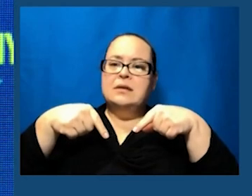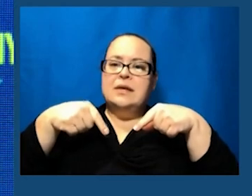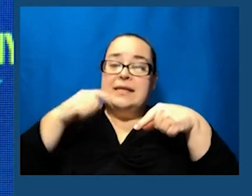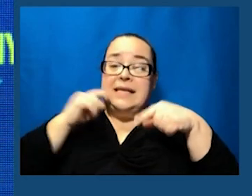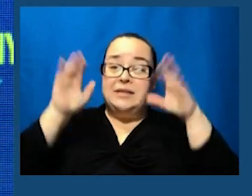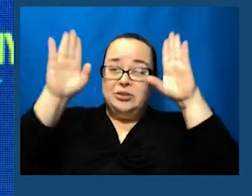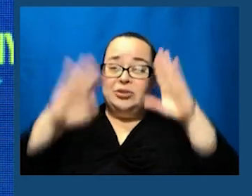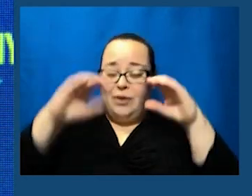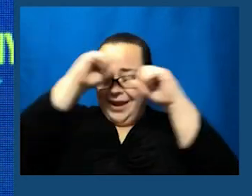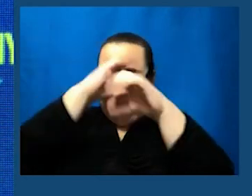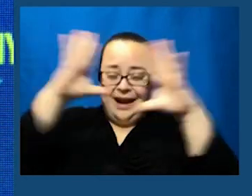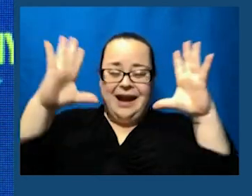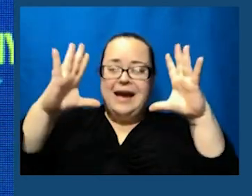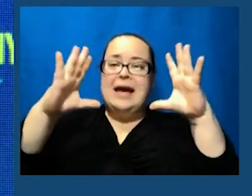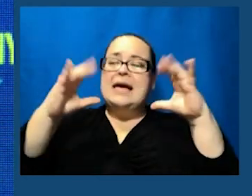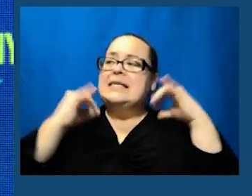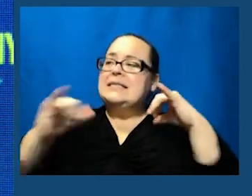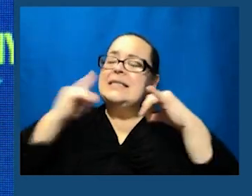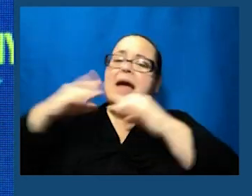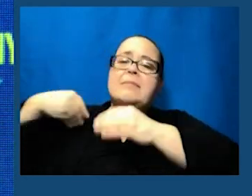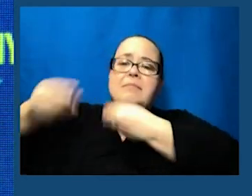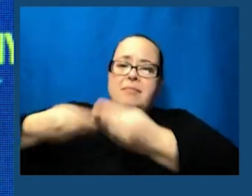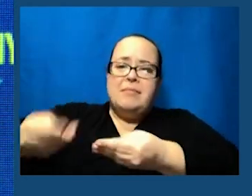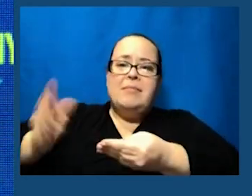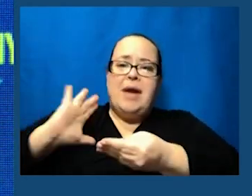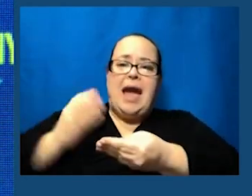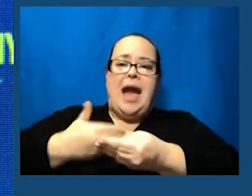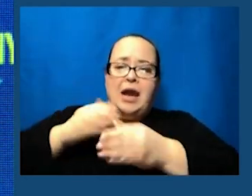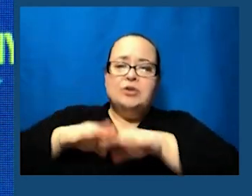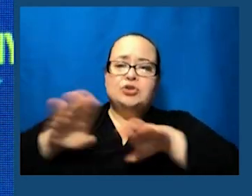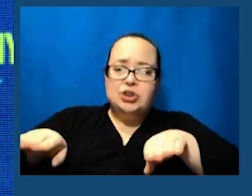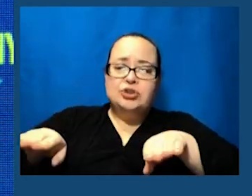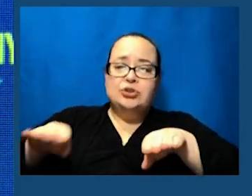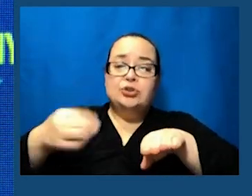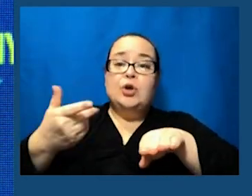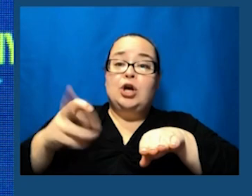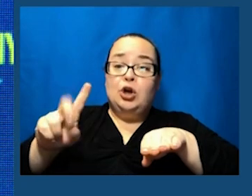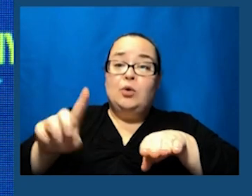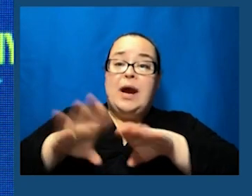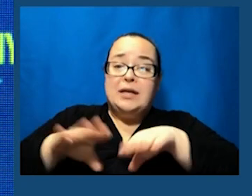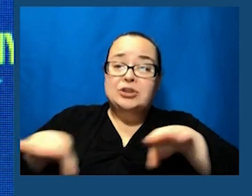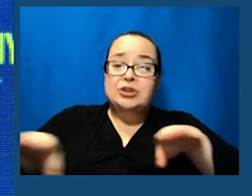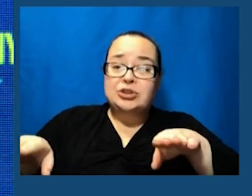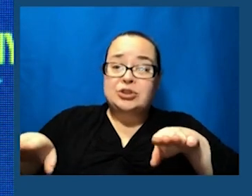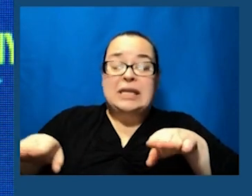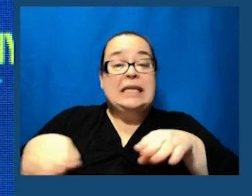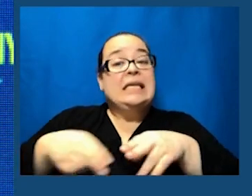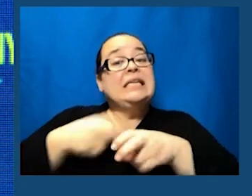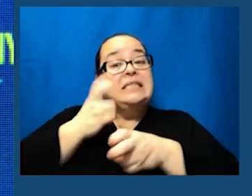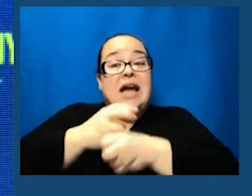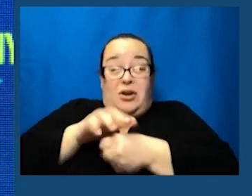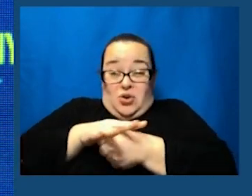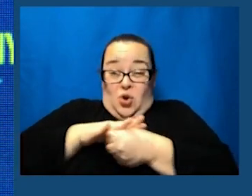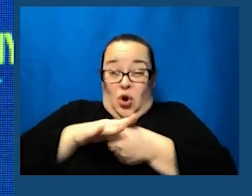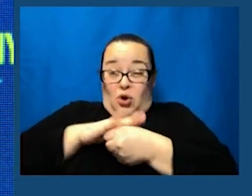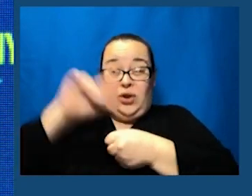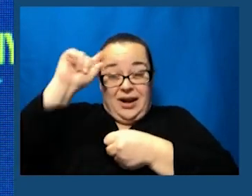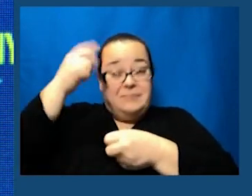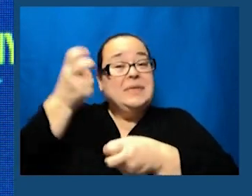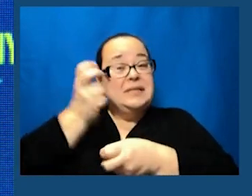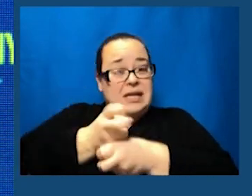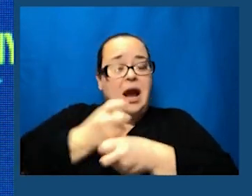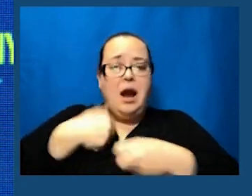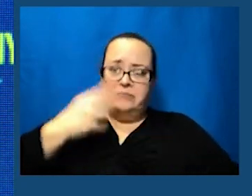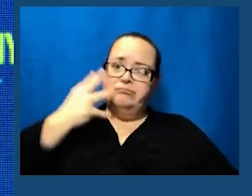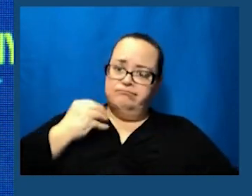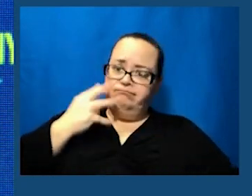all the towns and villages. It's hard to do. It's hard to do when you're in local government. I know that because it just seems like all